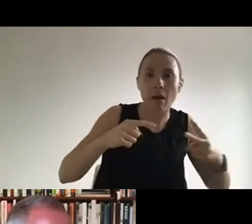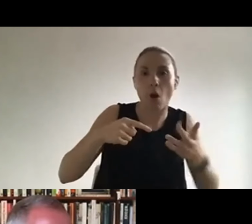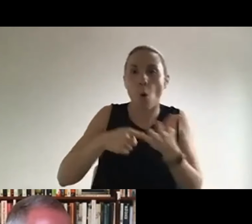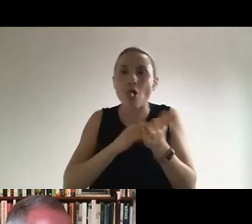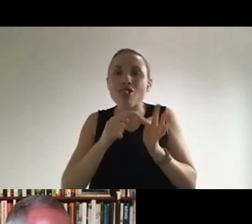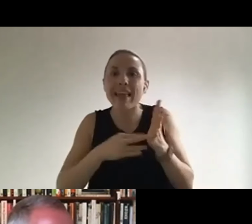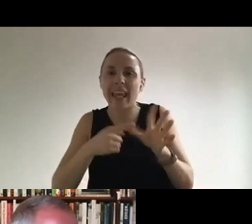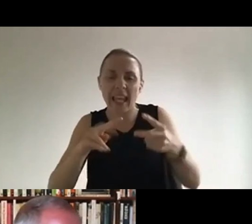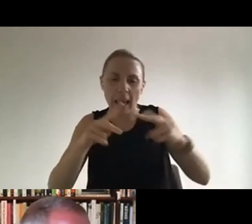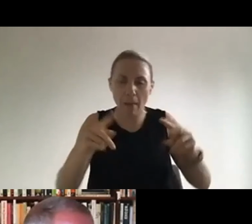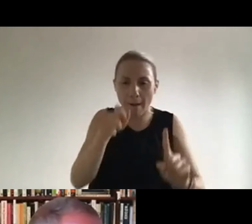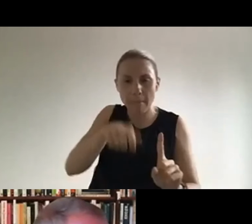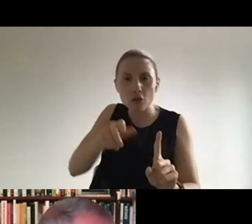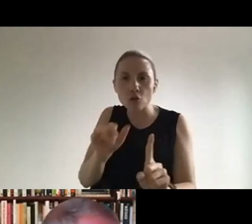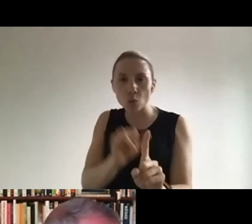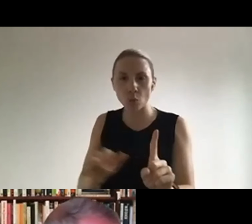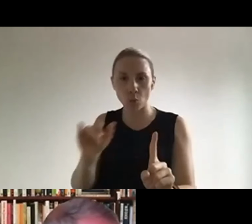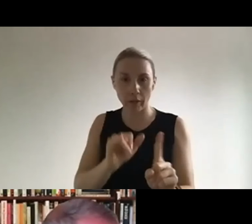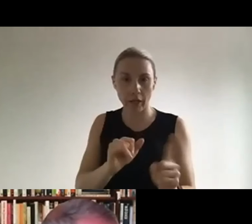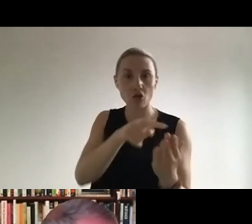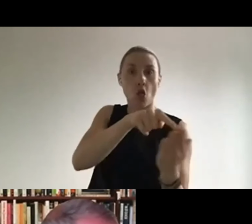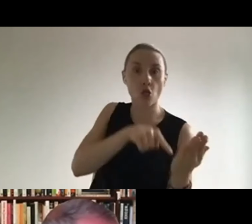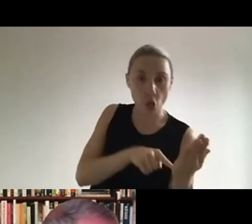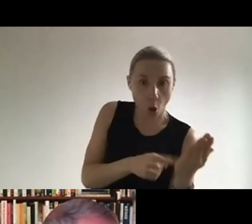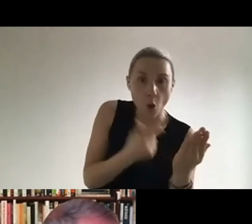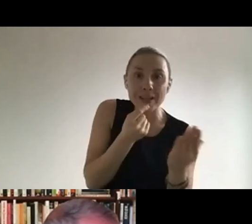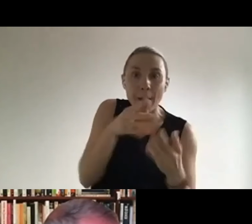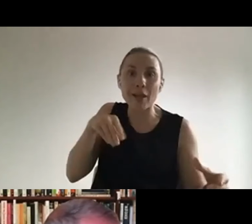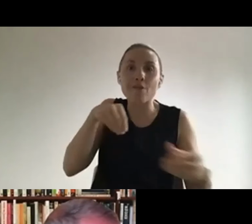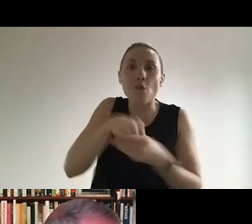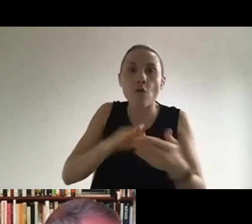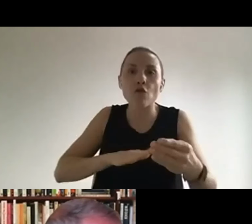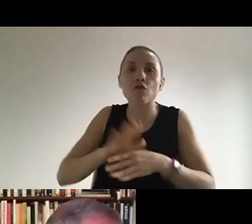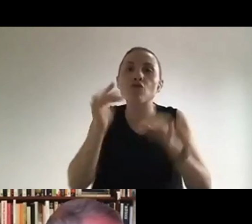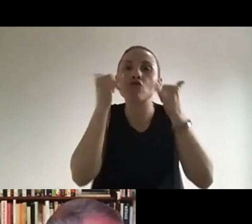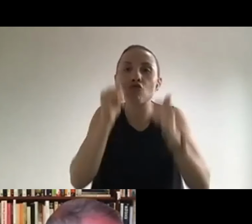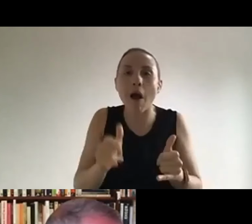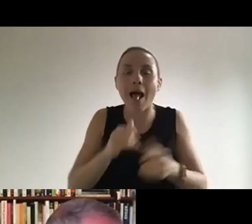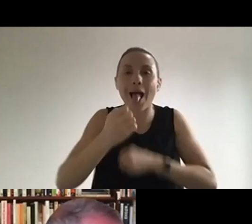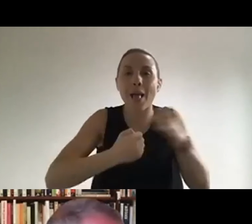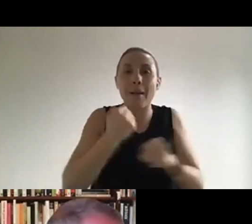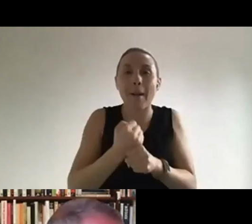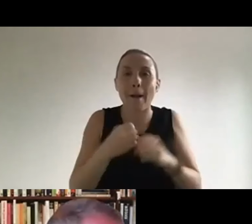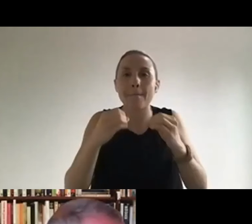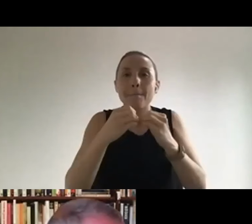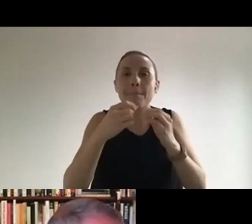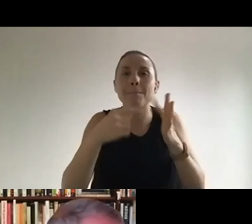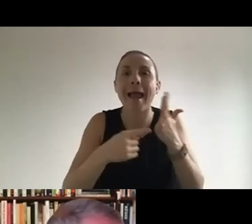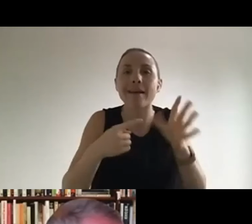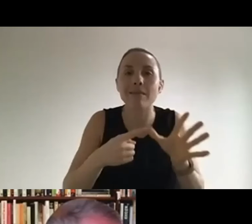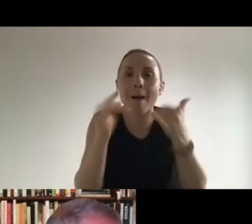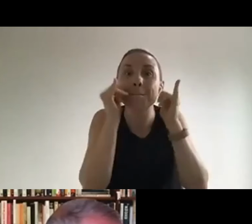can also form the basis for future trials, where we can identify people that have a